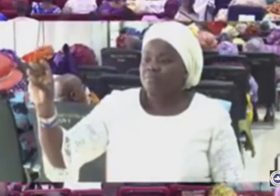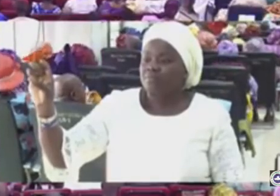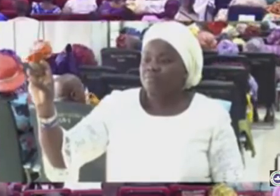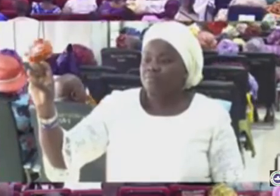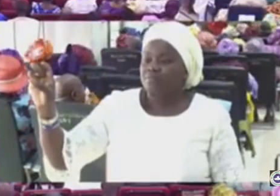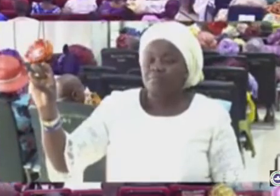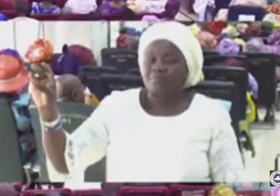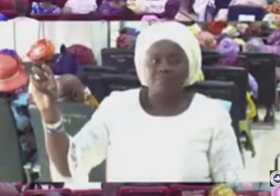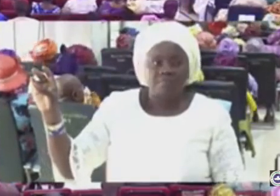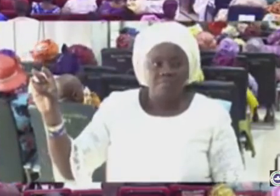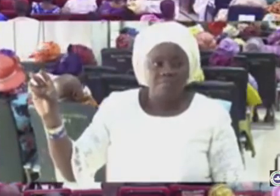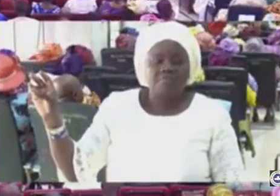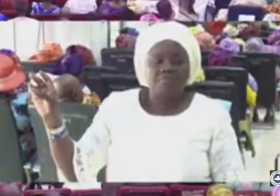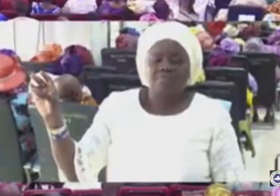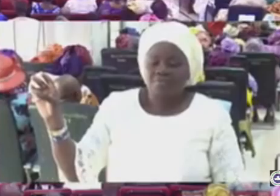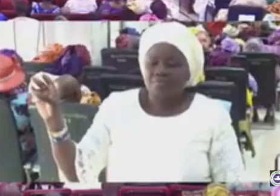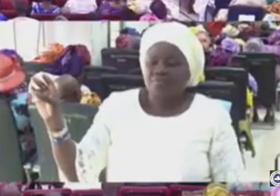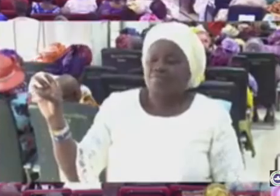Hurry up.